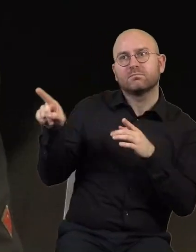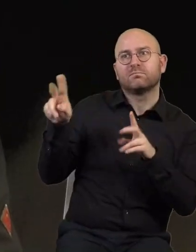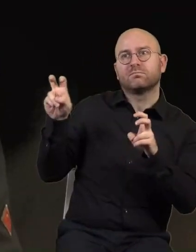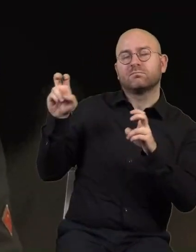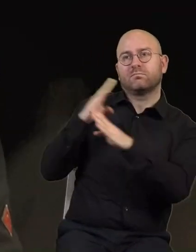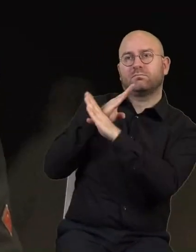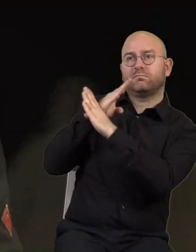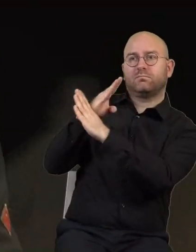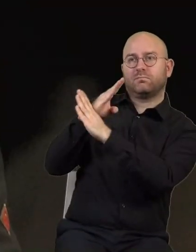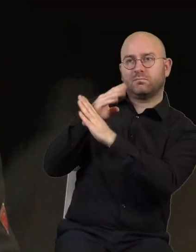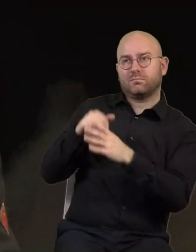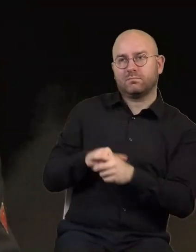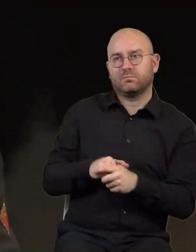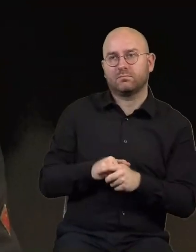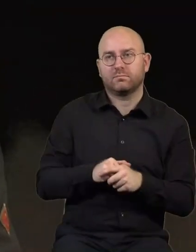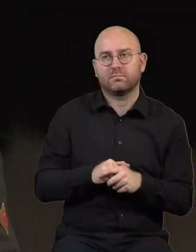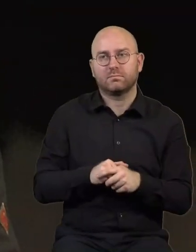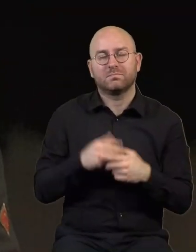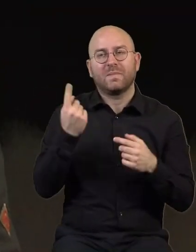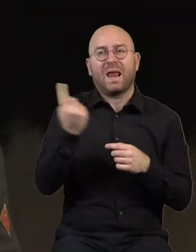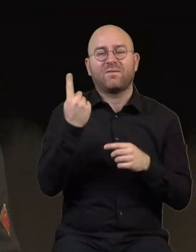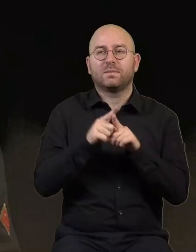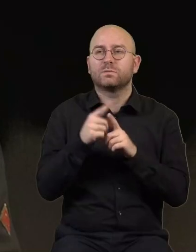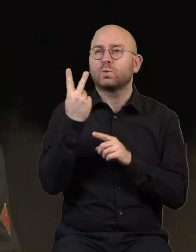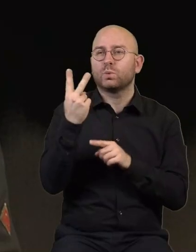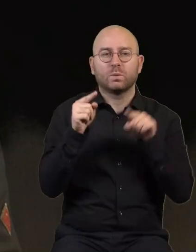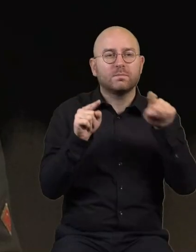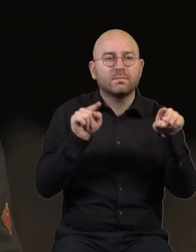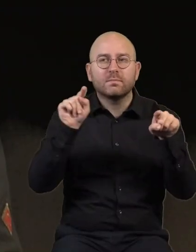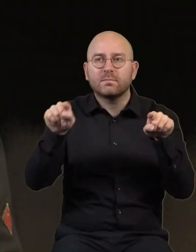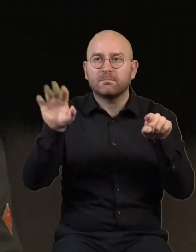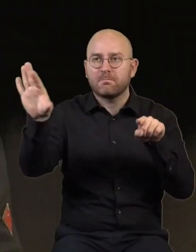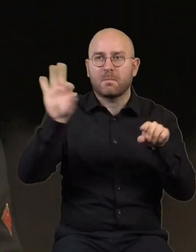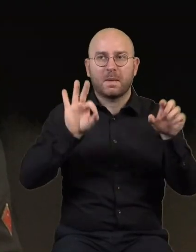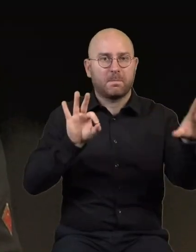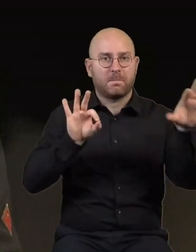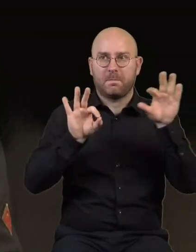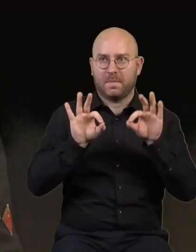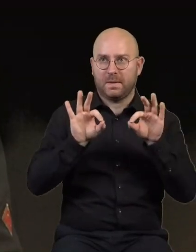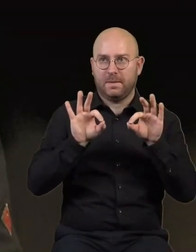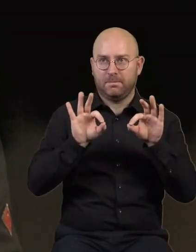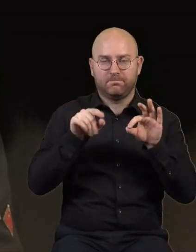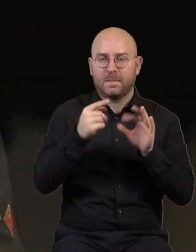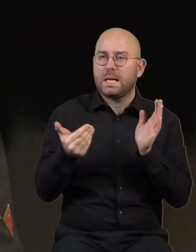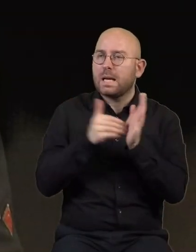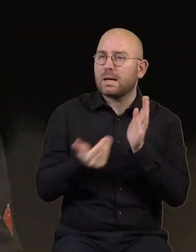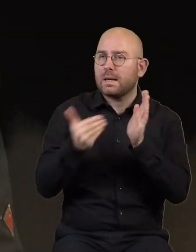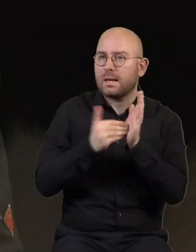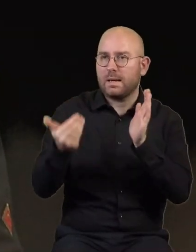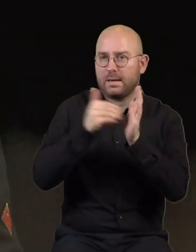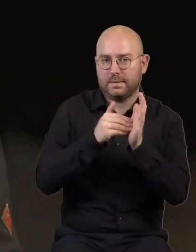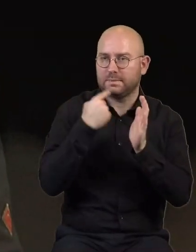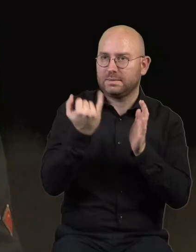from different sides or different domains in defense industry. They tell us, help us